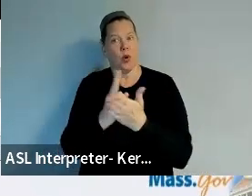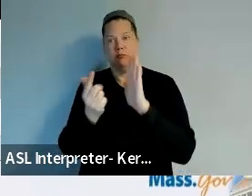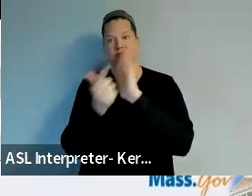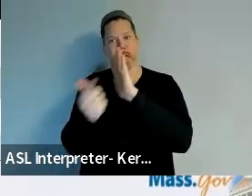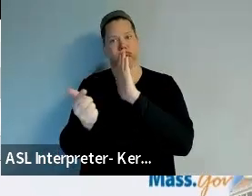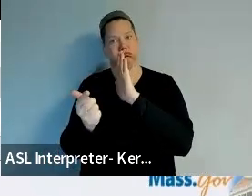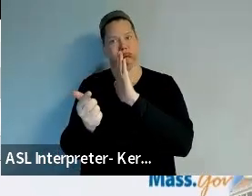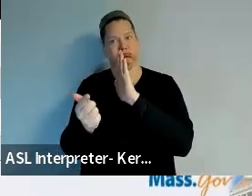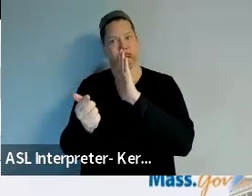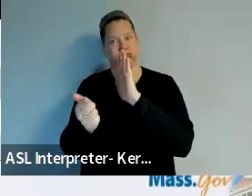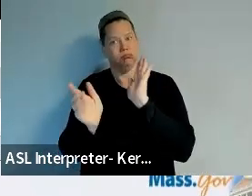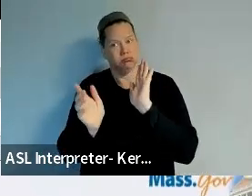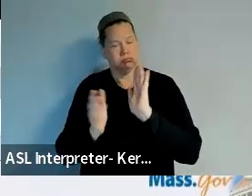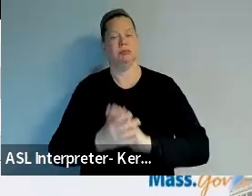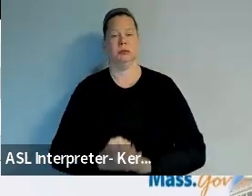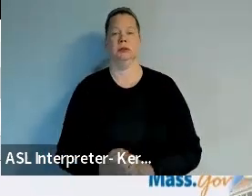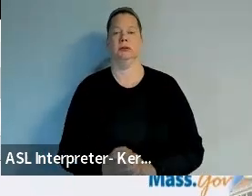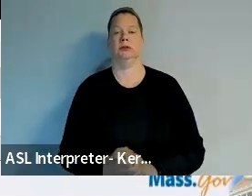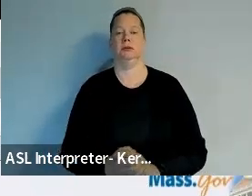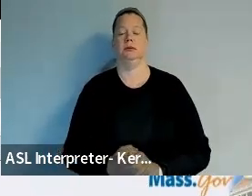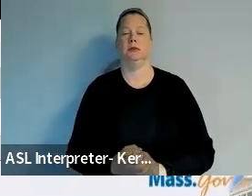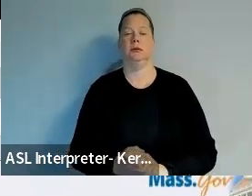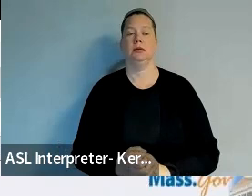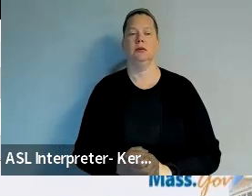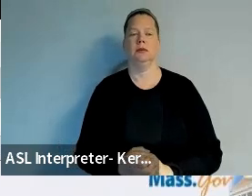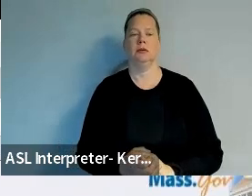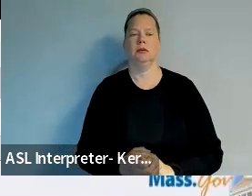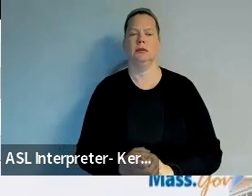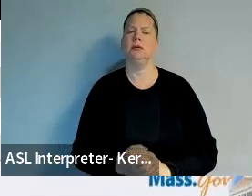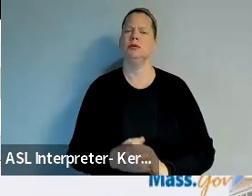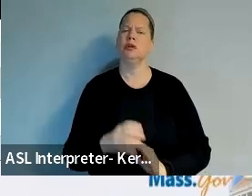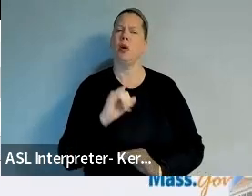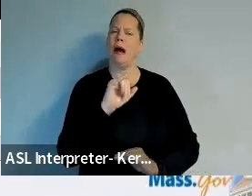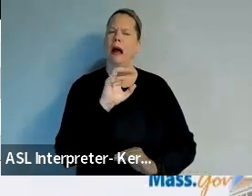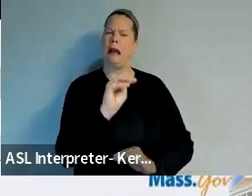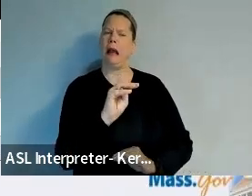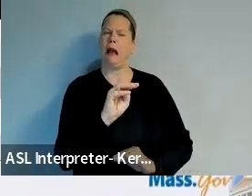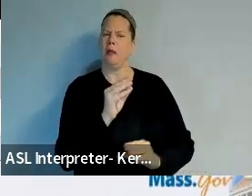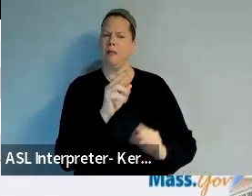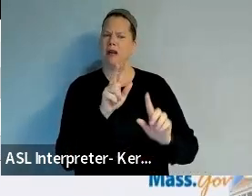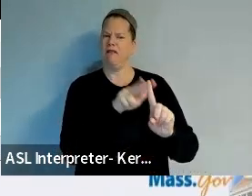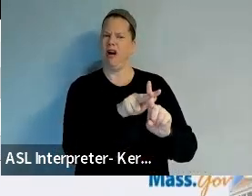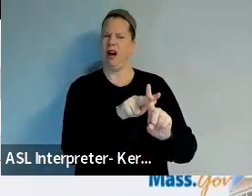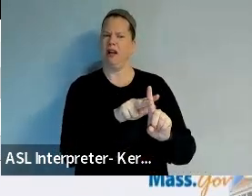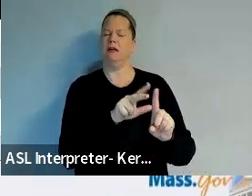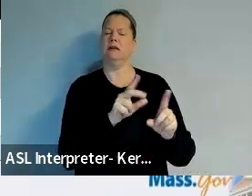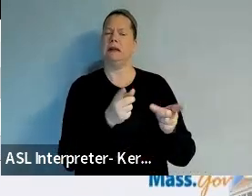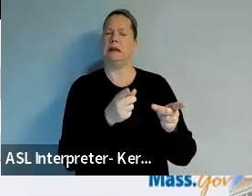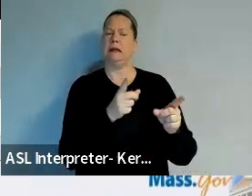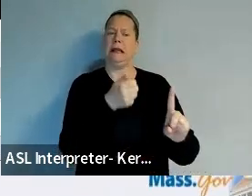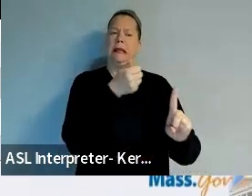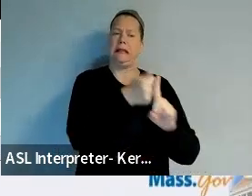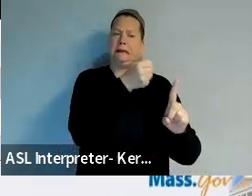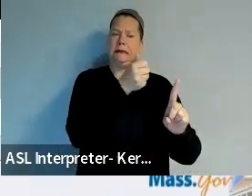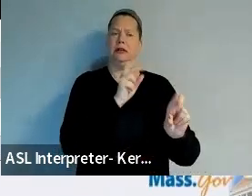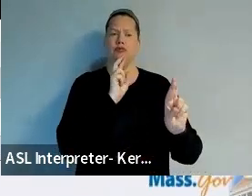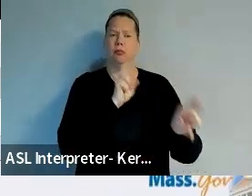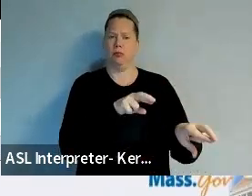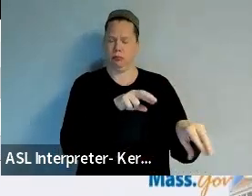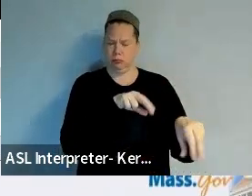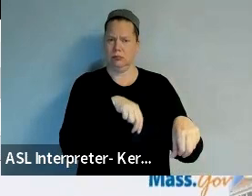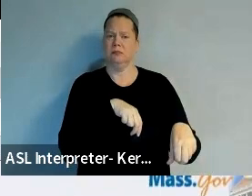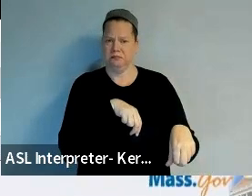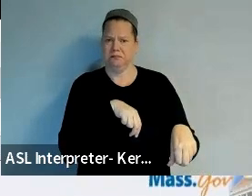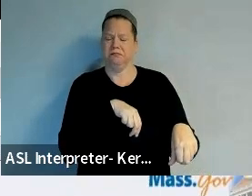Now let's indicate if an incident report was filed as a result of this restraint